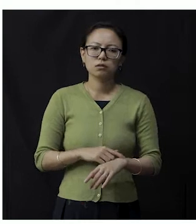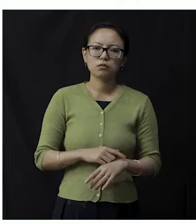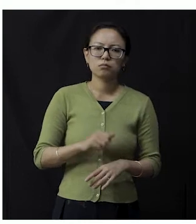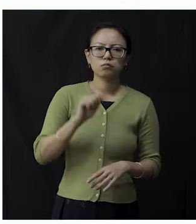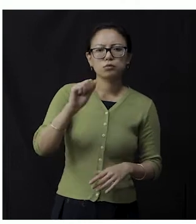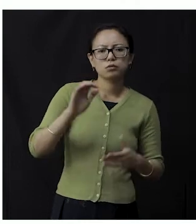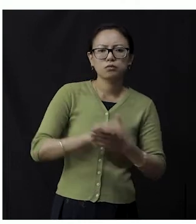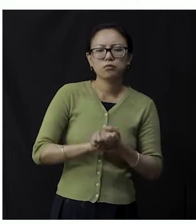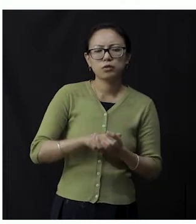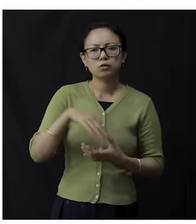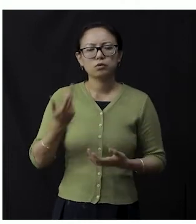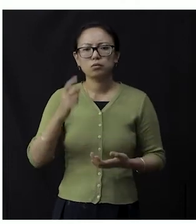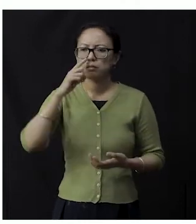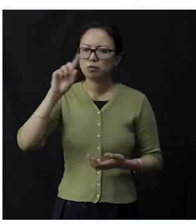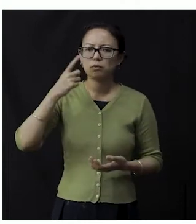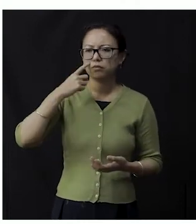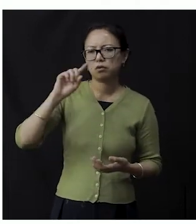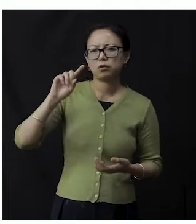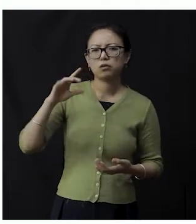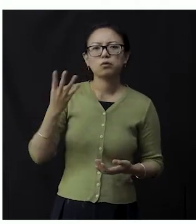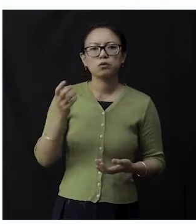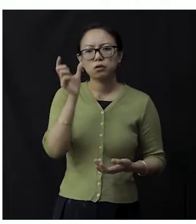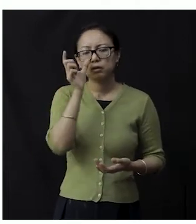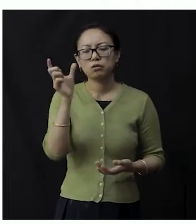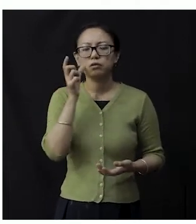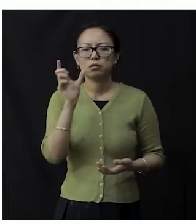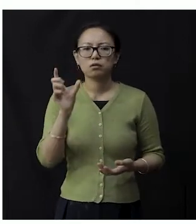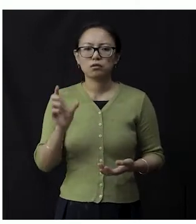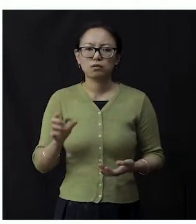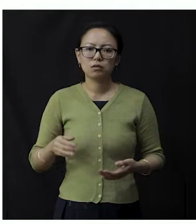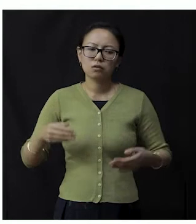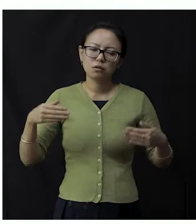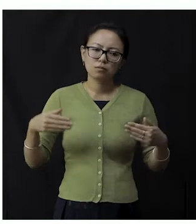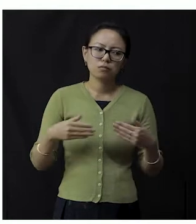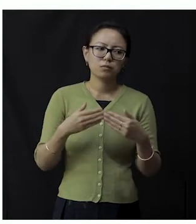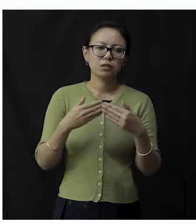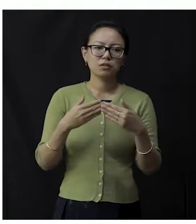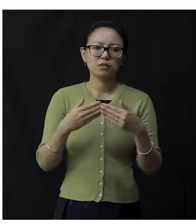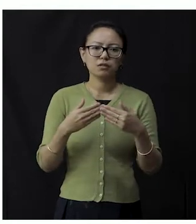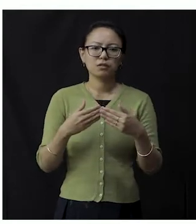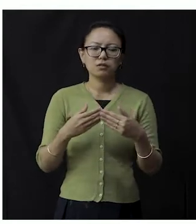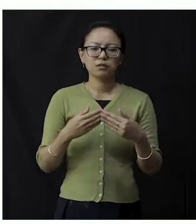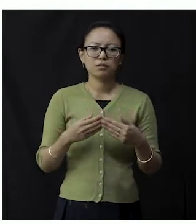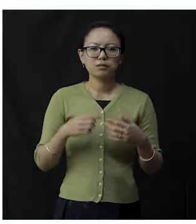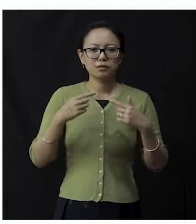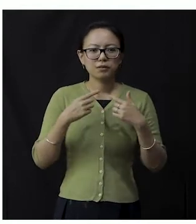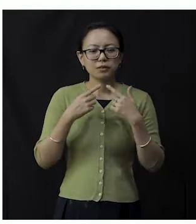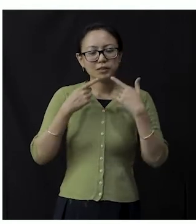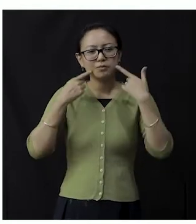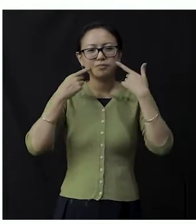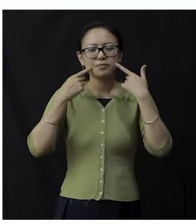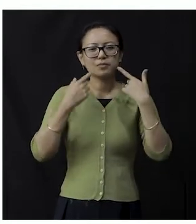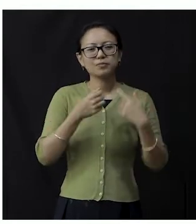friend, whoever, just say hi and smile like the boy in the picture is smiling. Look at the picture, full white